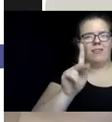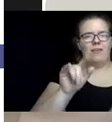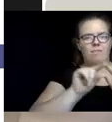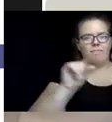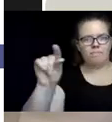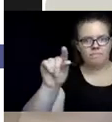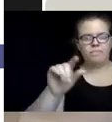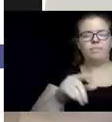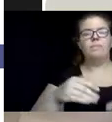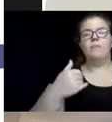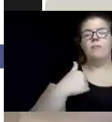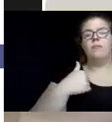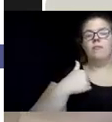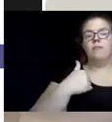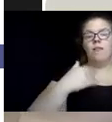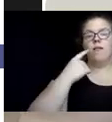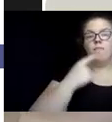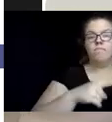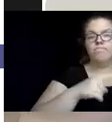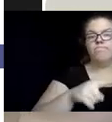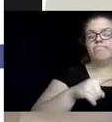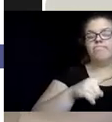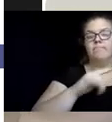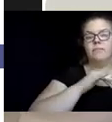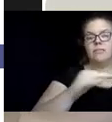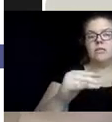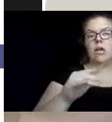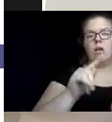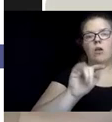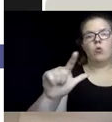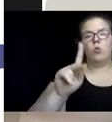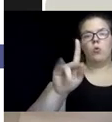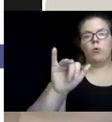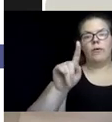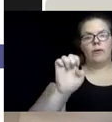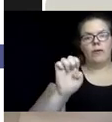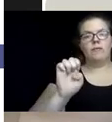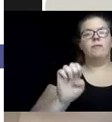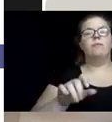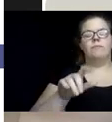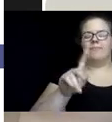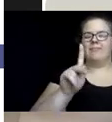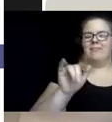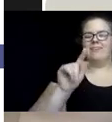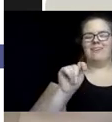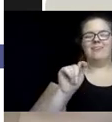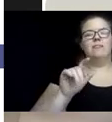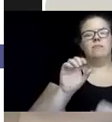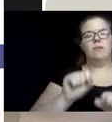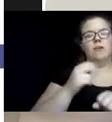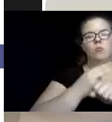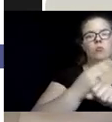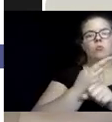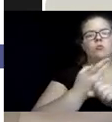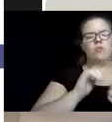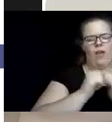with a study and a toolkit that could be utilized to discuss how to talk about